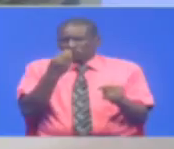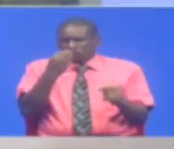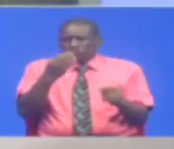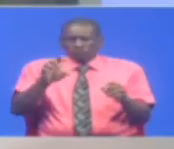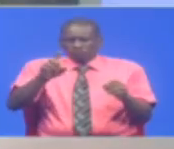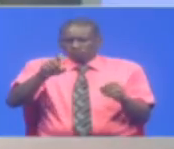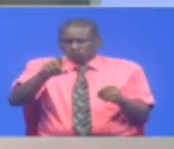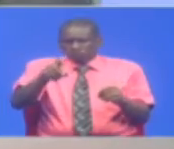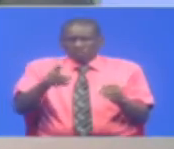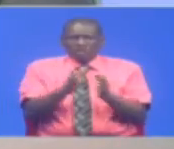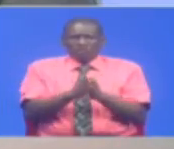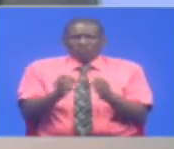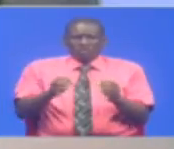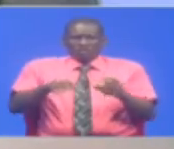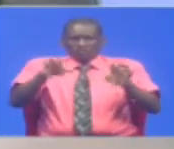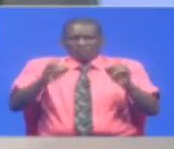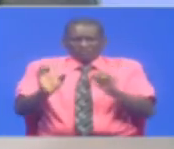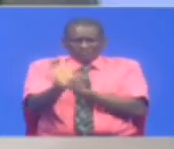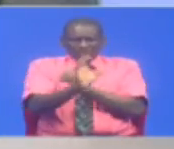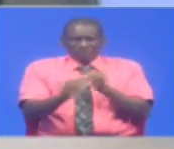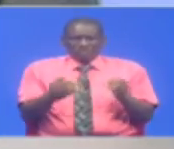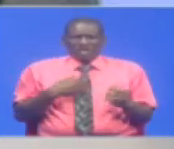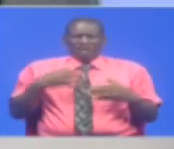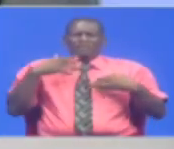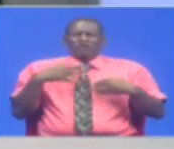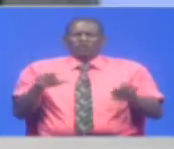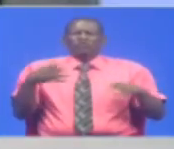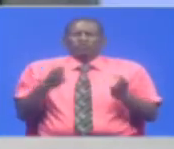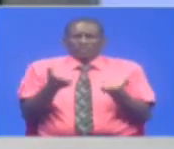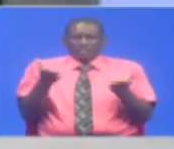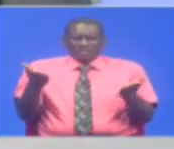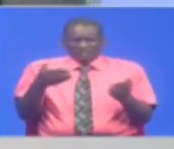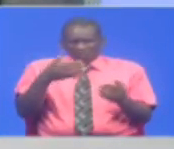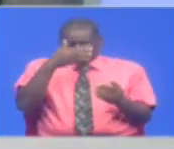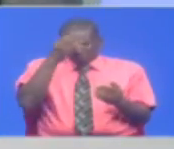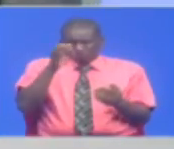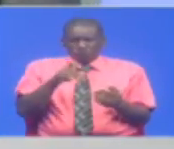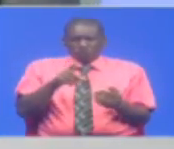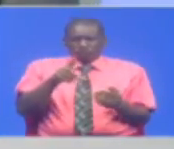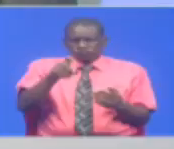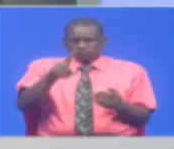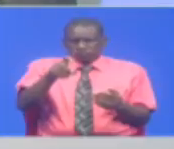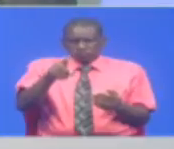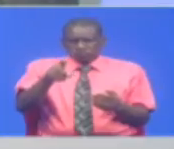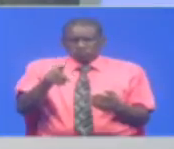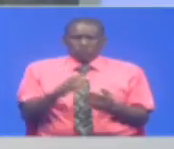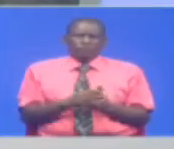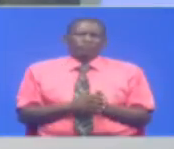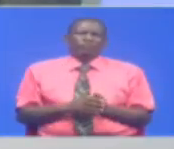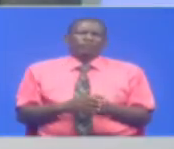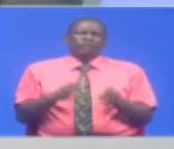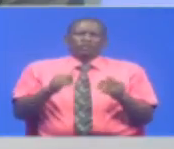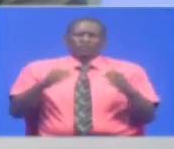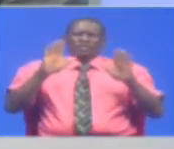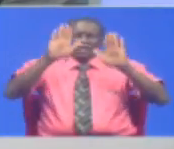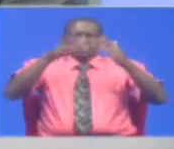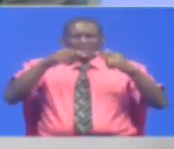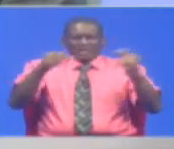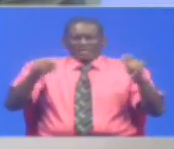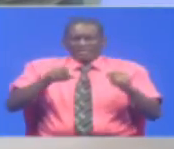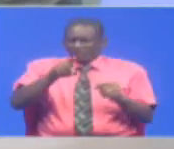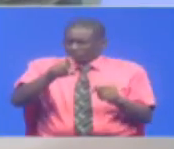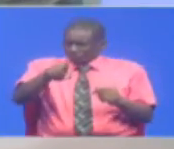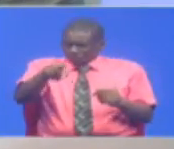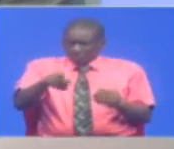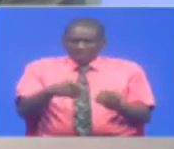and across the country in Kenya have been losing their produce to deterioration attributable to attacks by fruit flies. The campaign against fruit flies